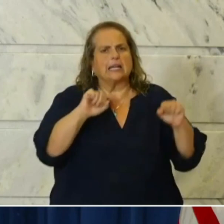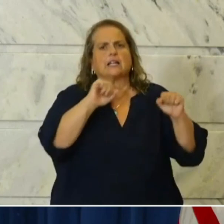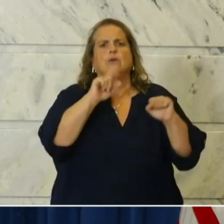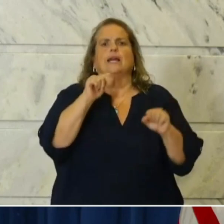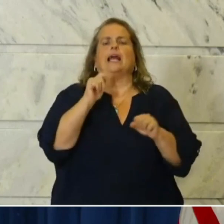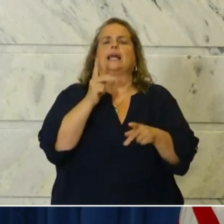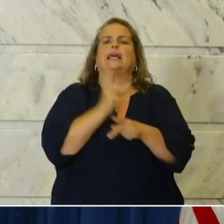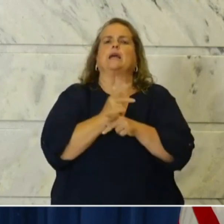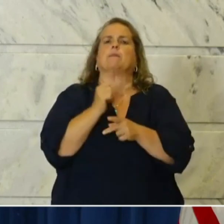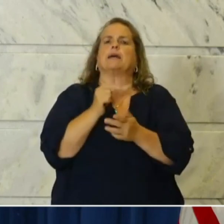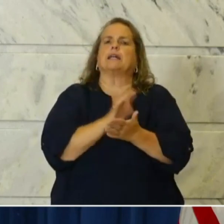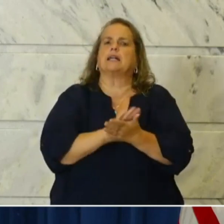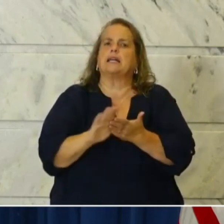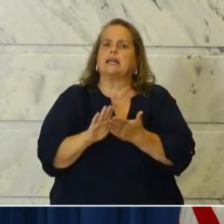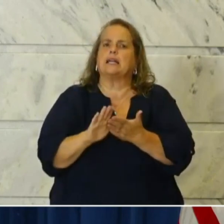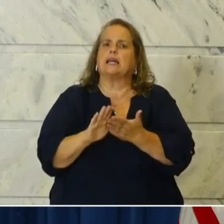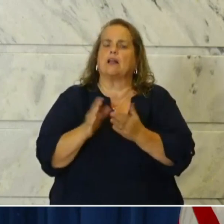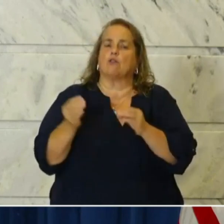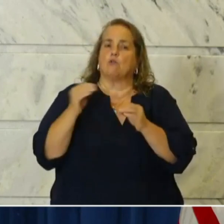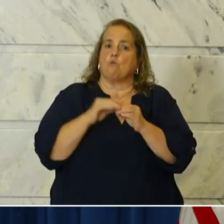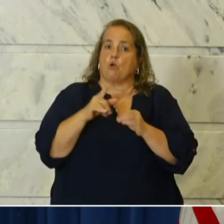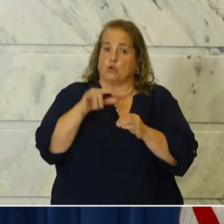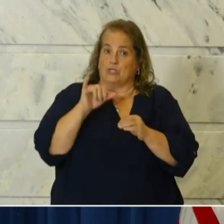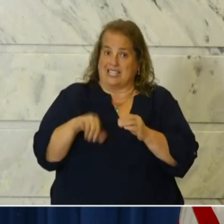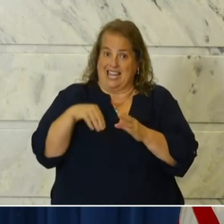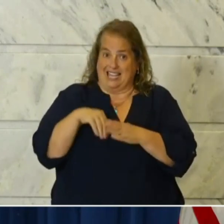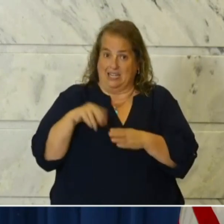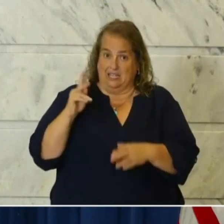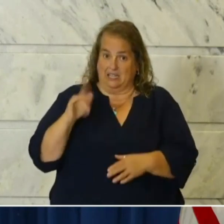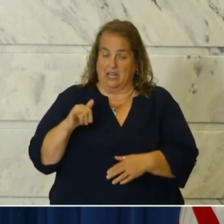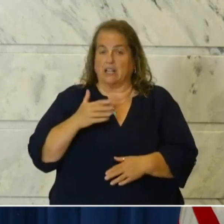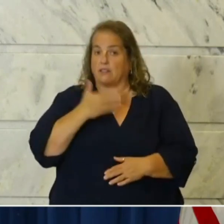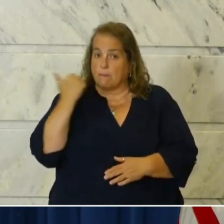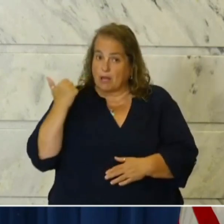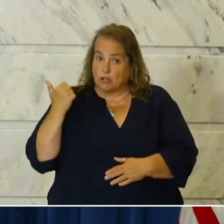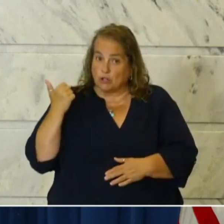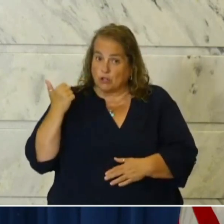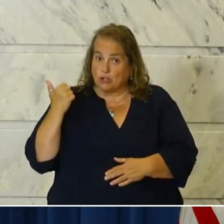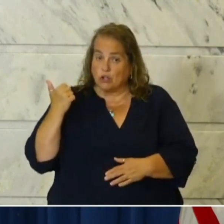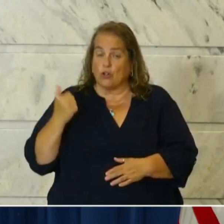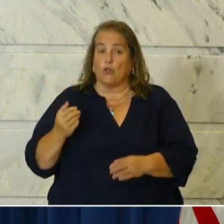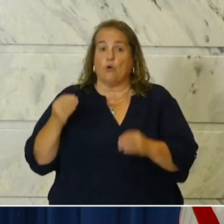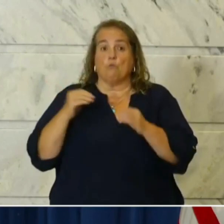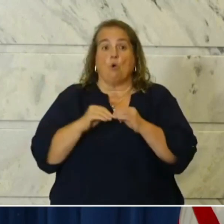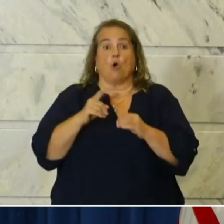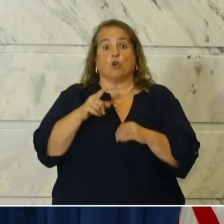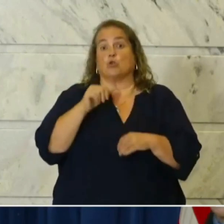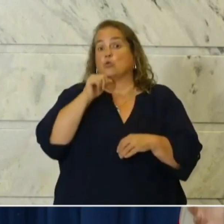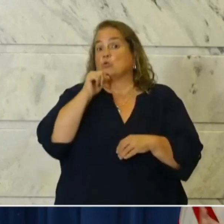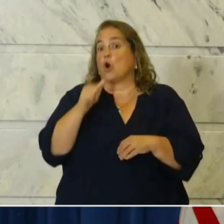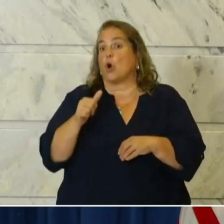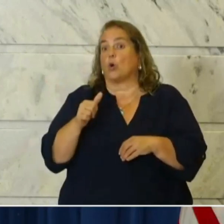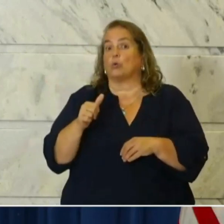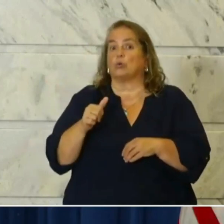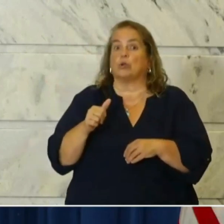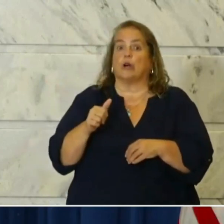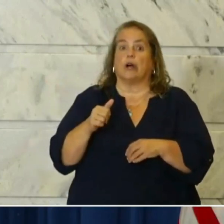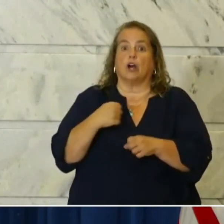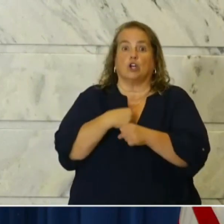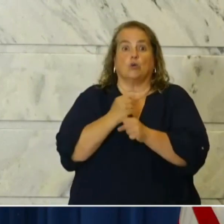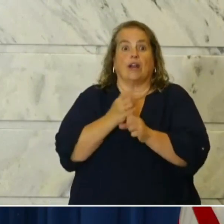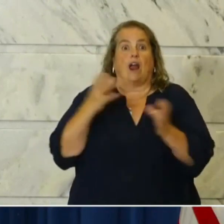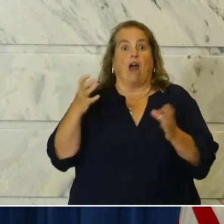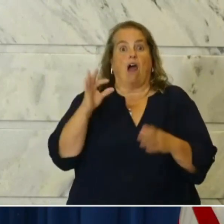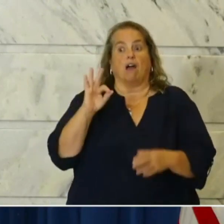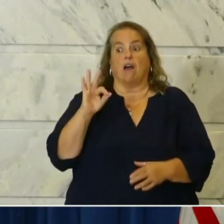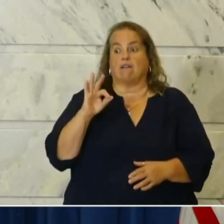keep clean. The more you stay in Kentucky, the better, and the more that you don't create a lot of